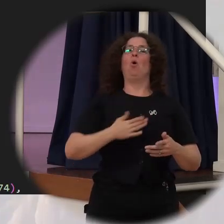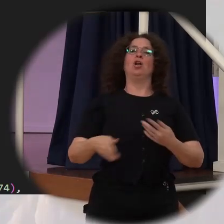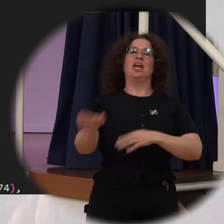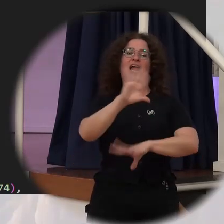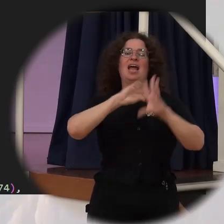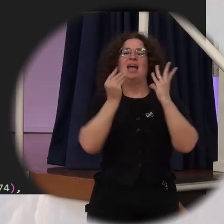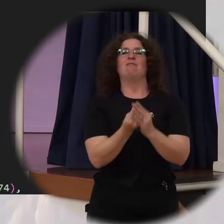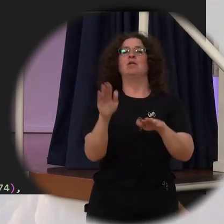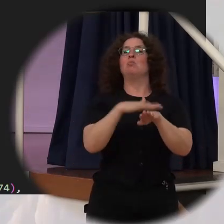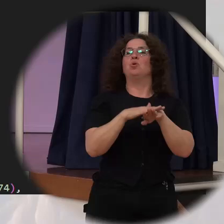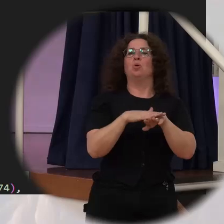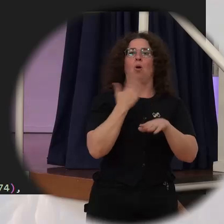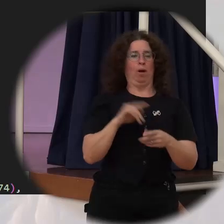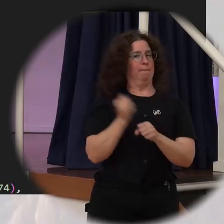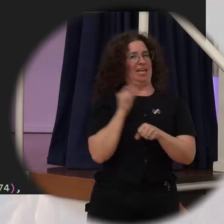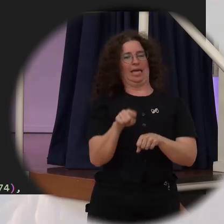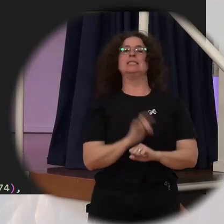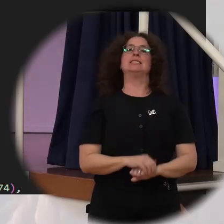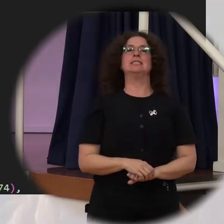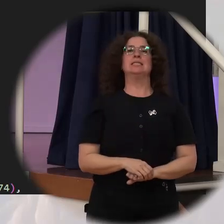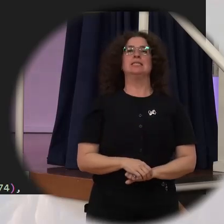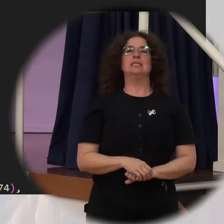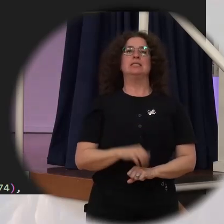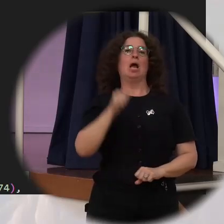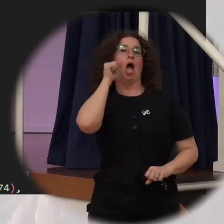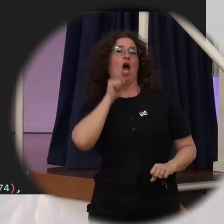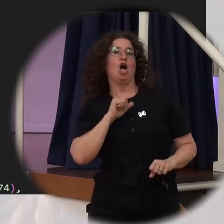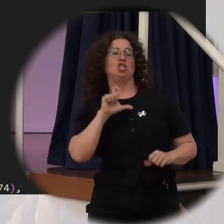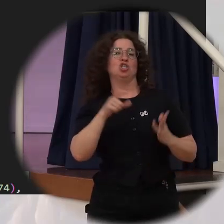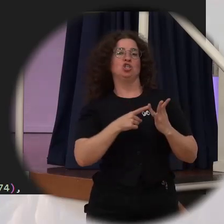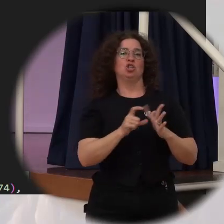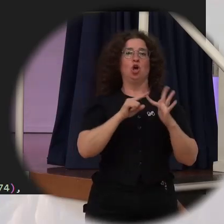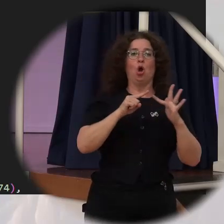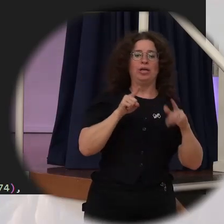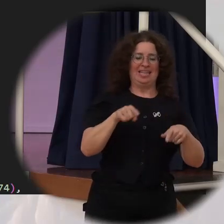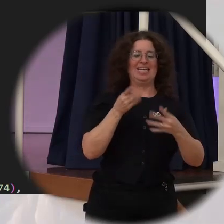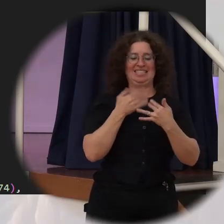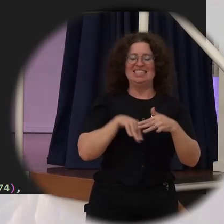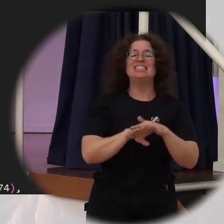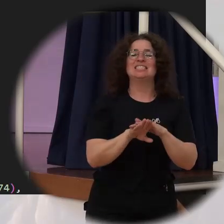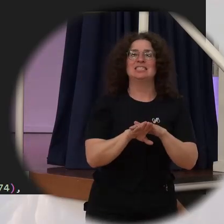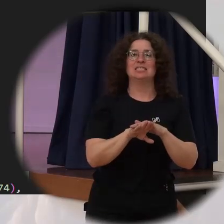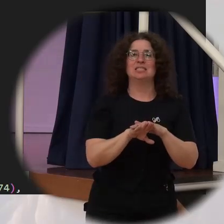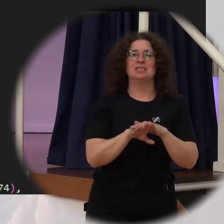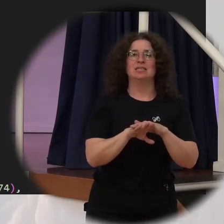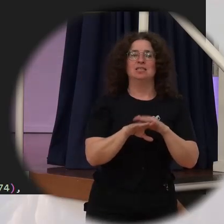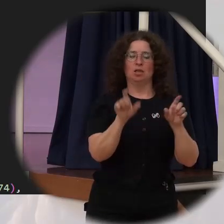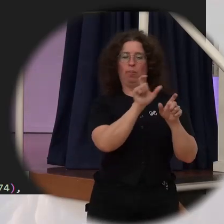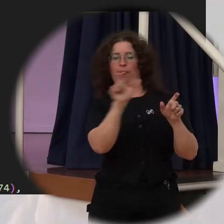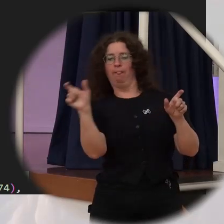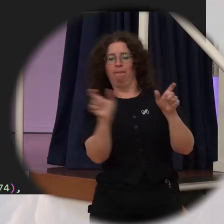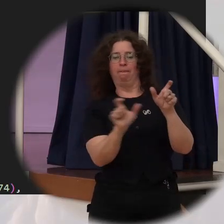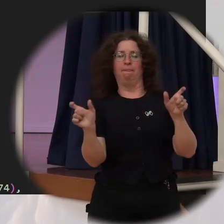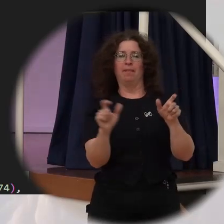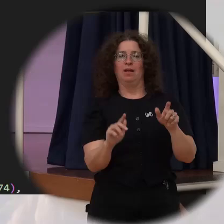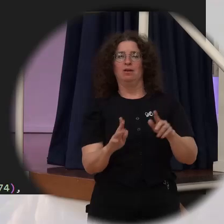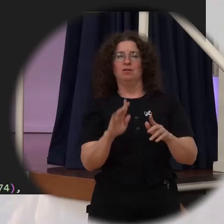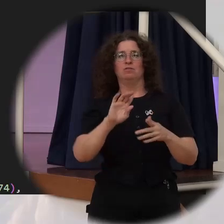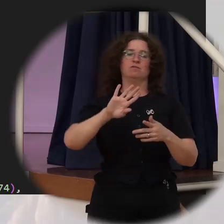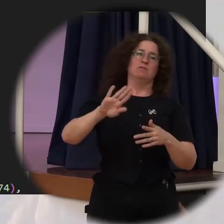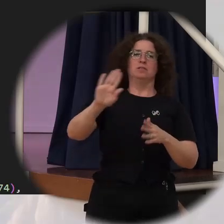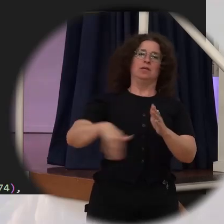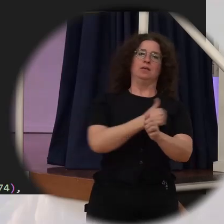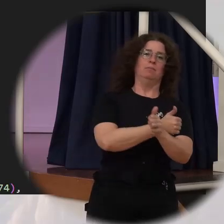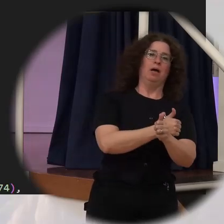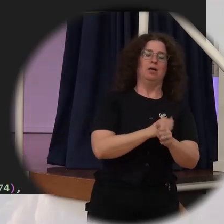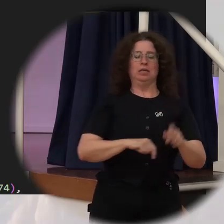means, but I know I want to make it happen. So I looked at the cheat codes, and that gave me a way in. Some of the cheat codes had text that said levels reset, blah, blah, blah. I could search